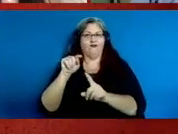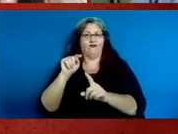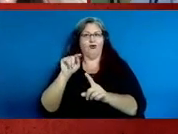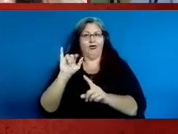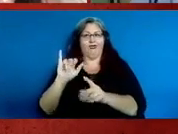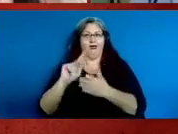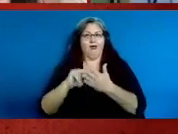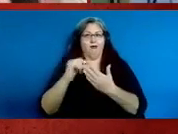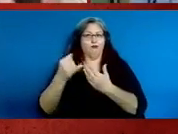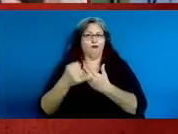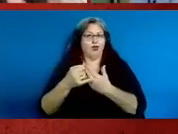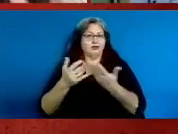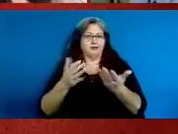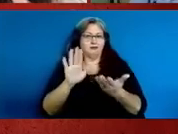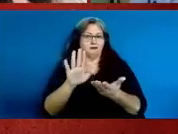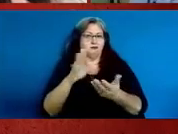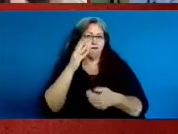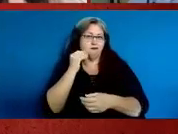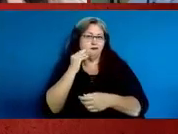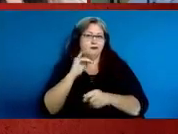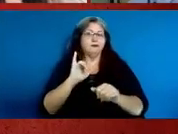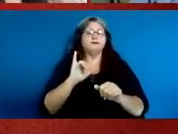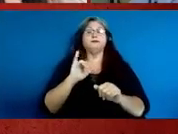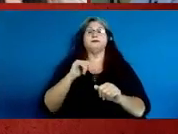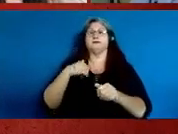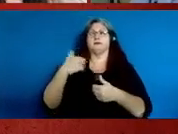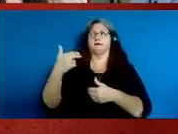project? Oh, I signed on in